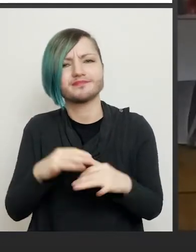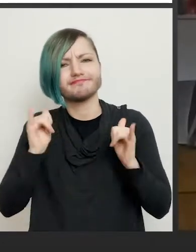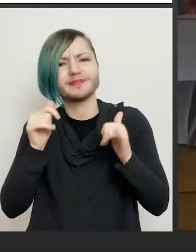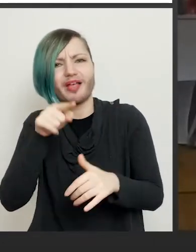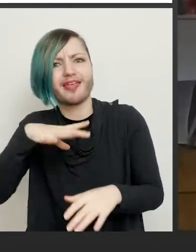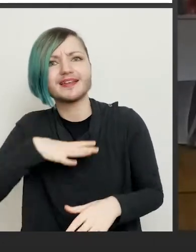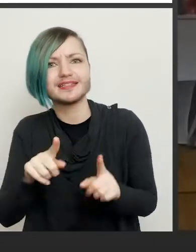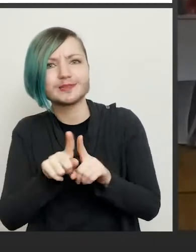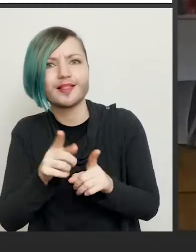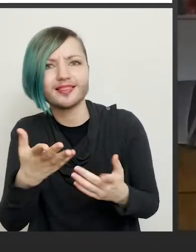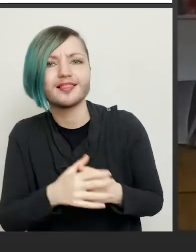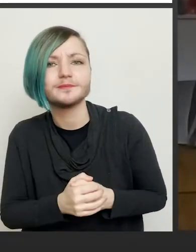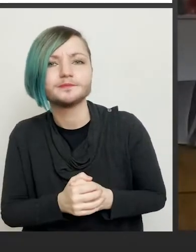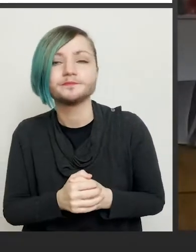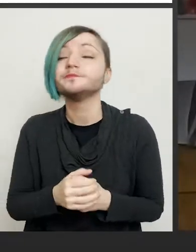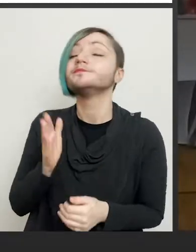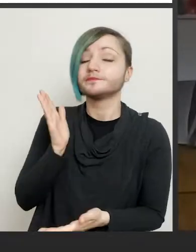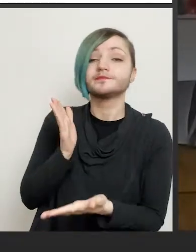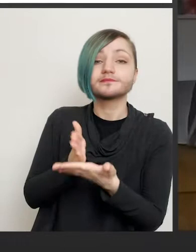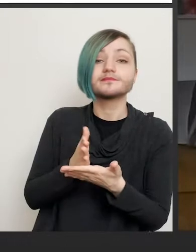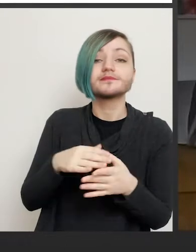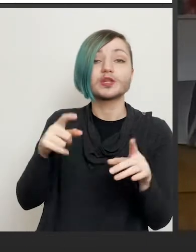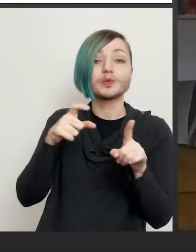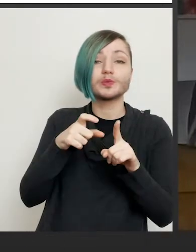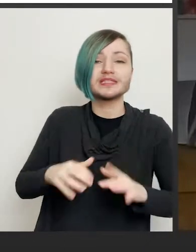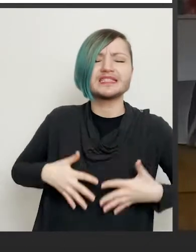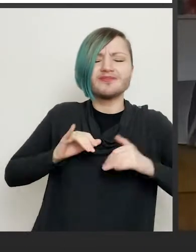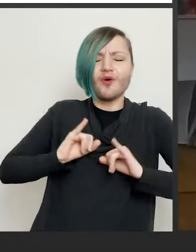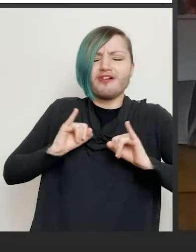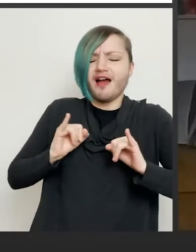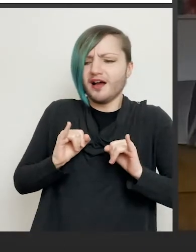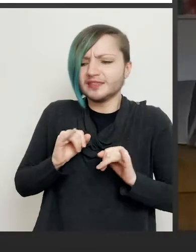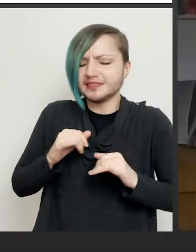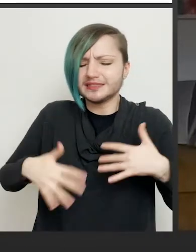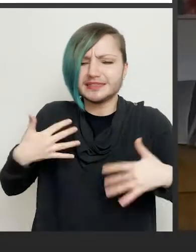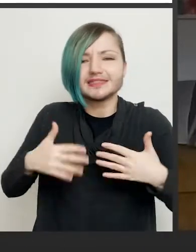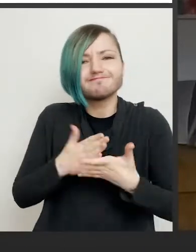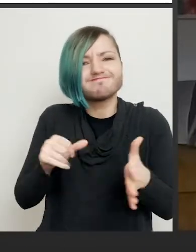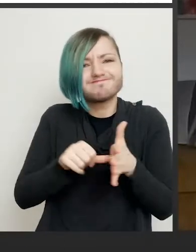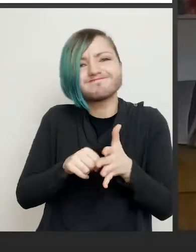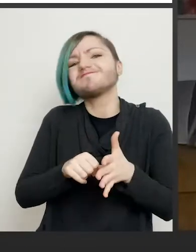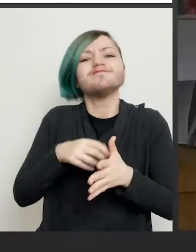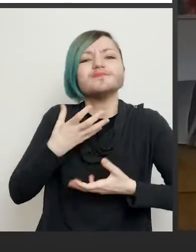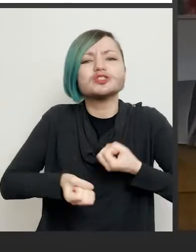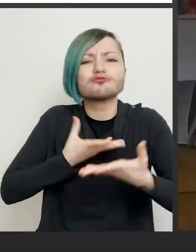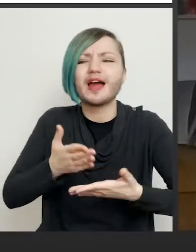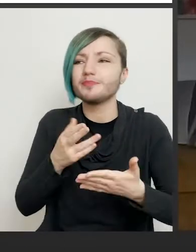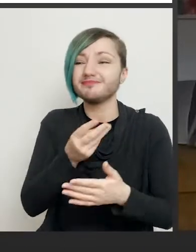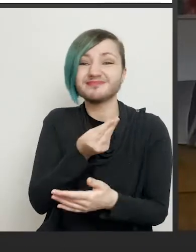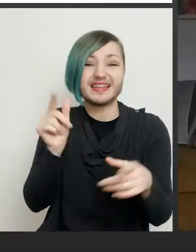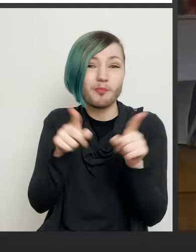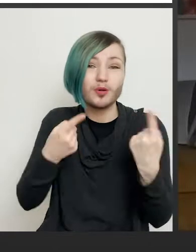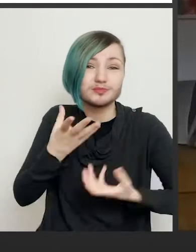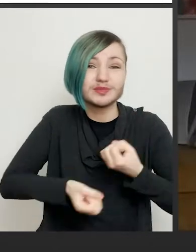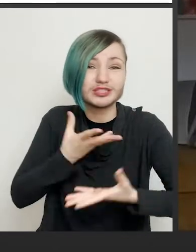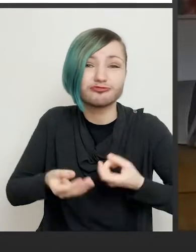you said, dysphoria is such a strange animal to describe because it's almost impossible to describe what it feels like. If you